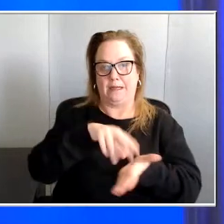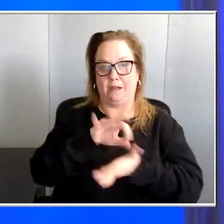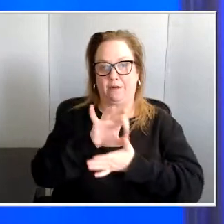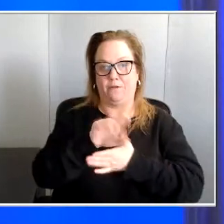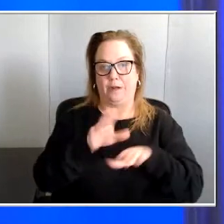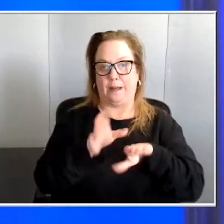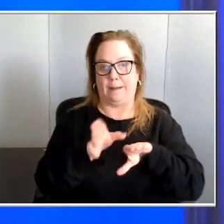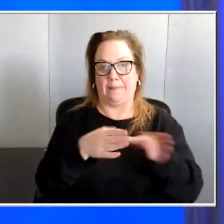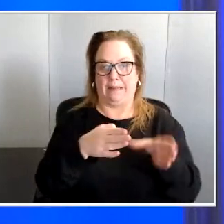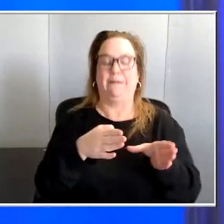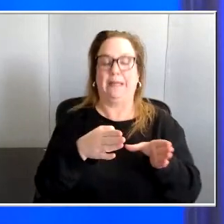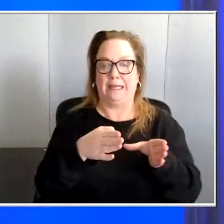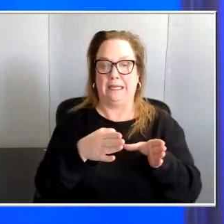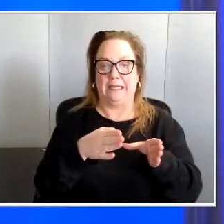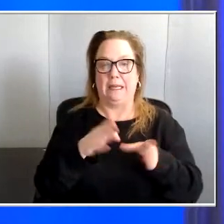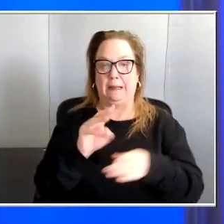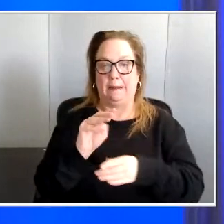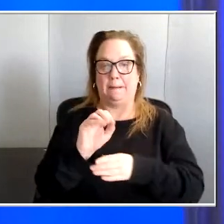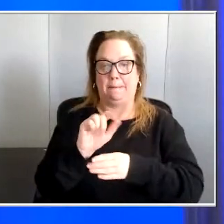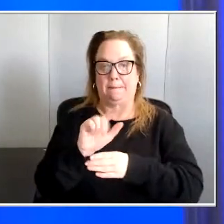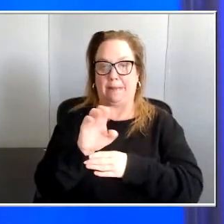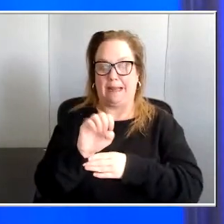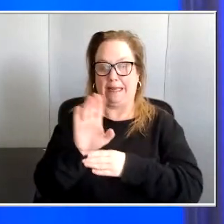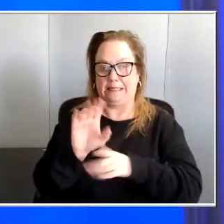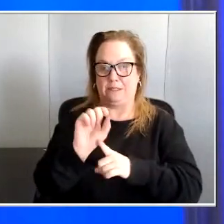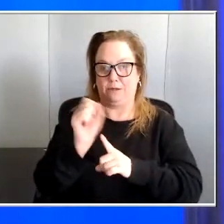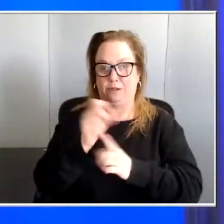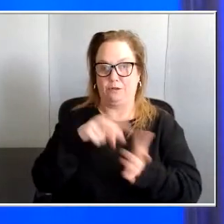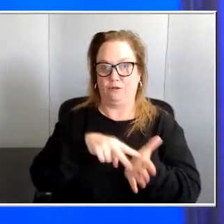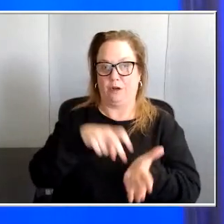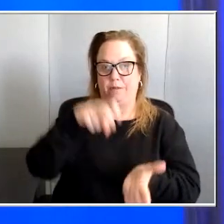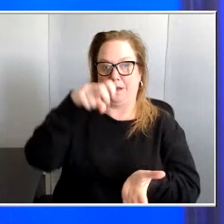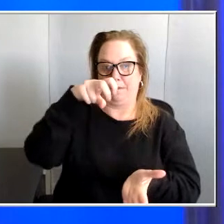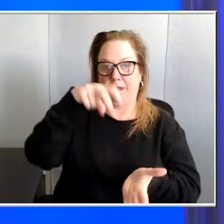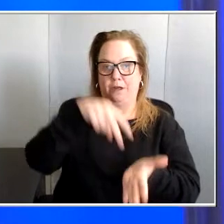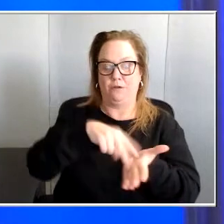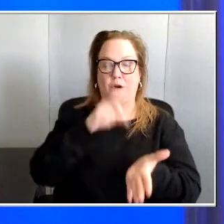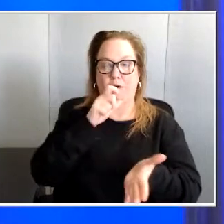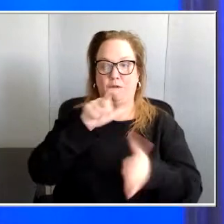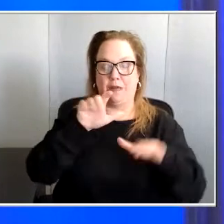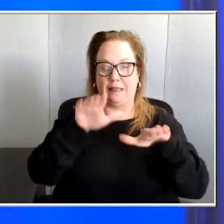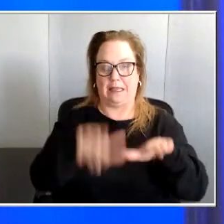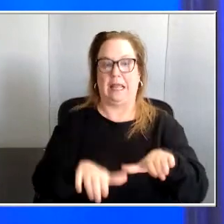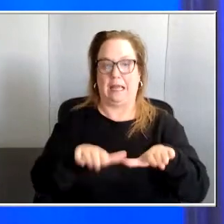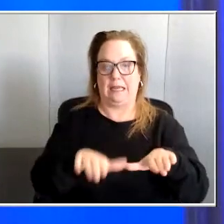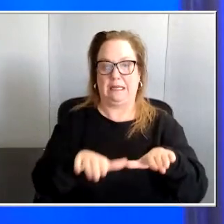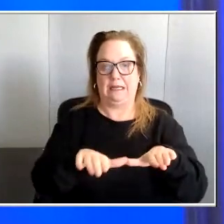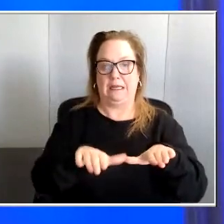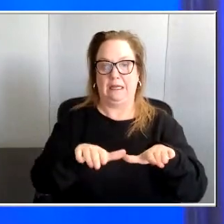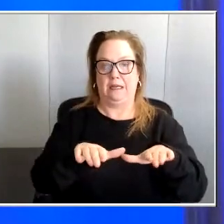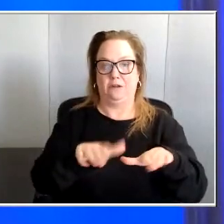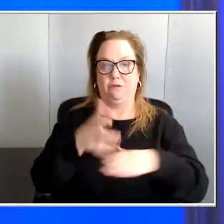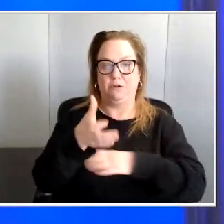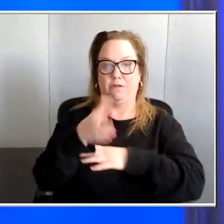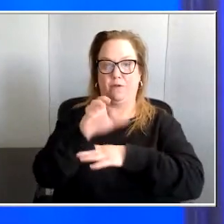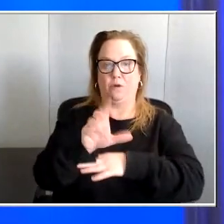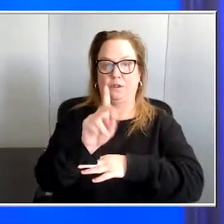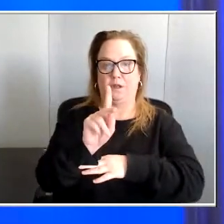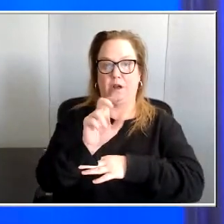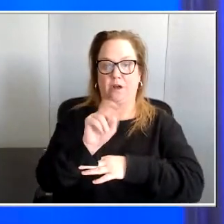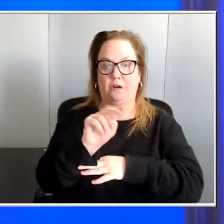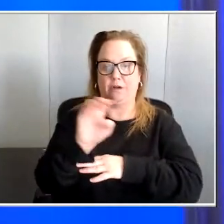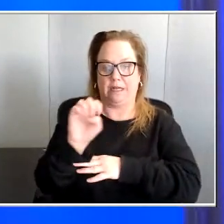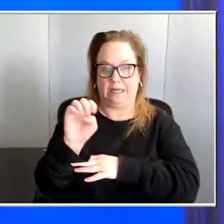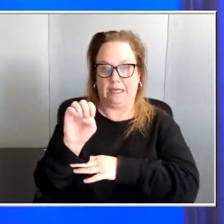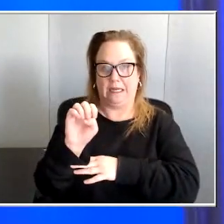can happen in Maggie's circumstance where you jump up and you just don't land right, and it puts too much force on that knee. And